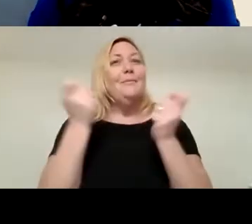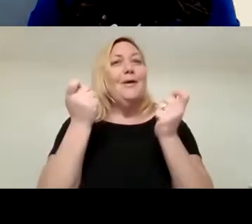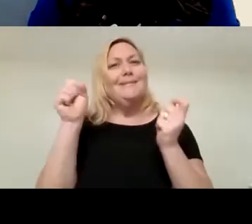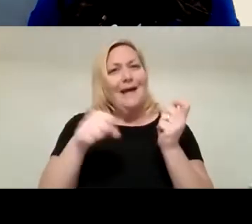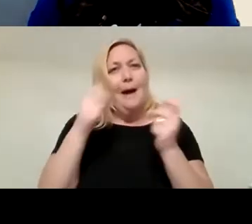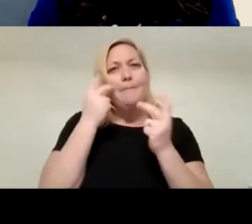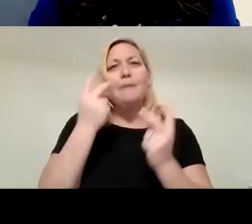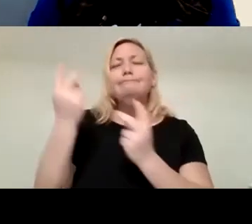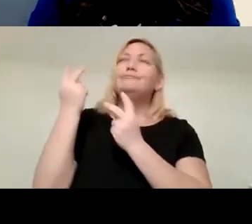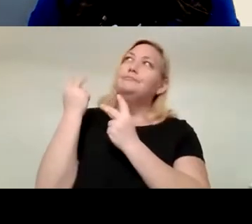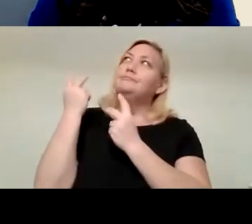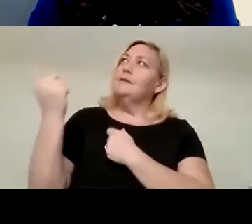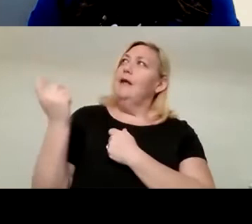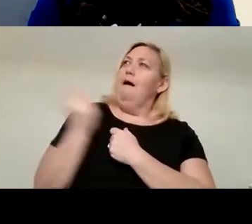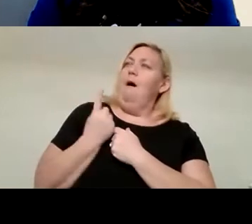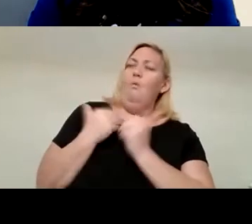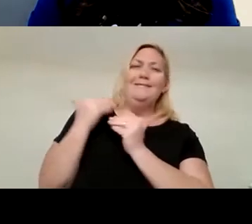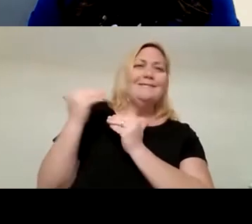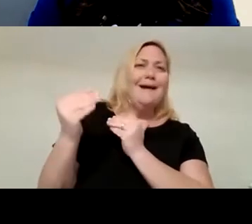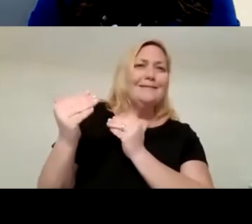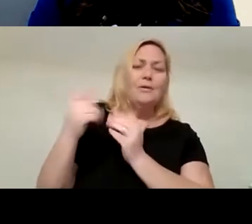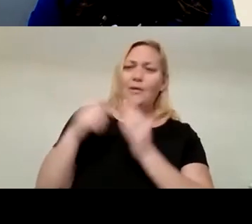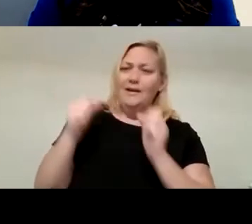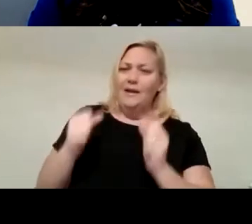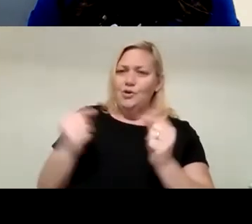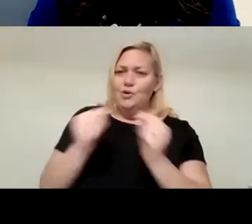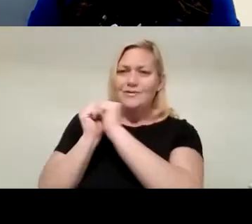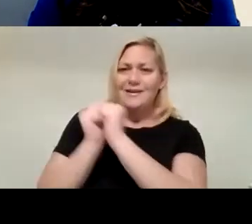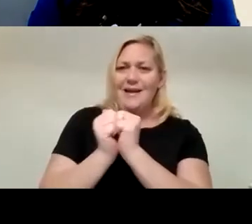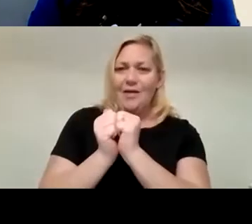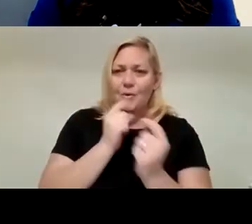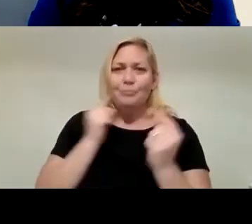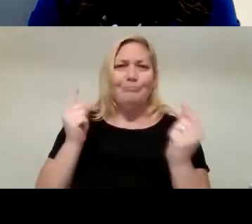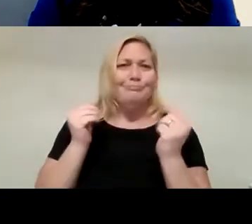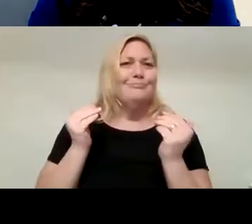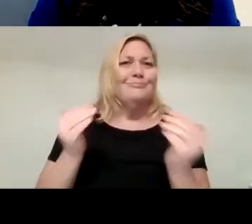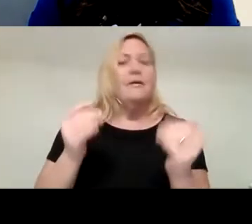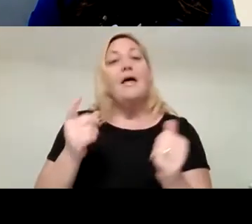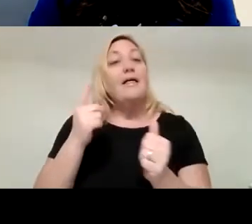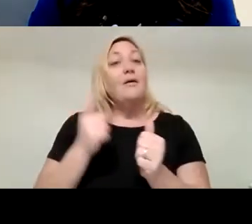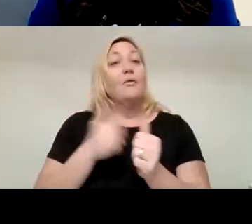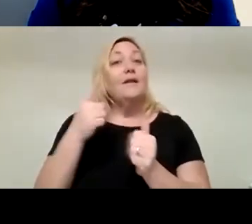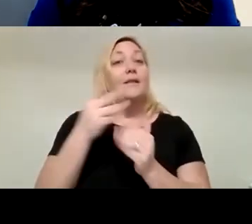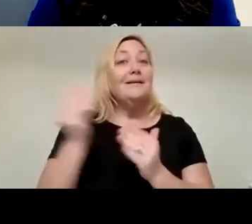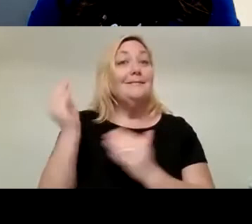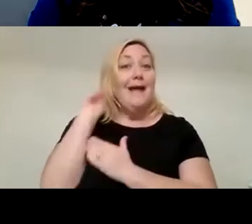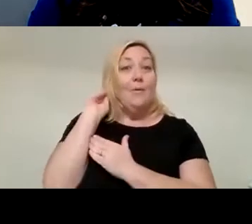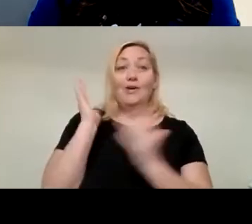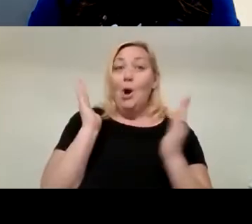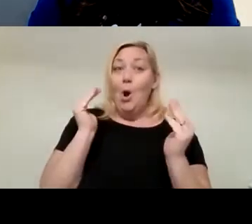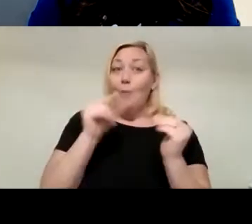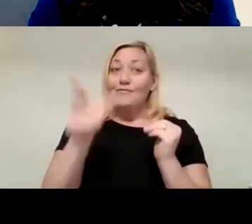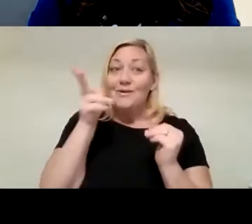ask ourselves, what's next? What can we do together? And I think one of the biggest takeaways that I hope, if you're listening